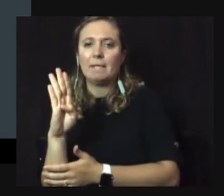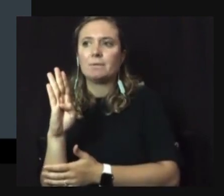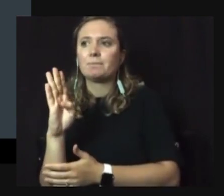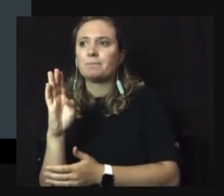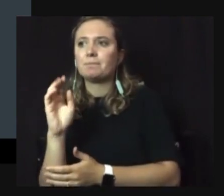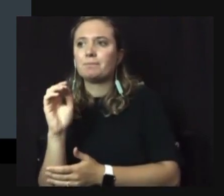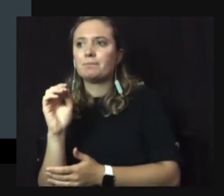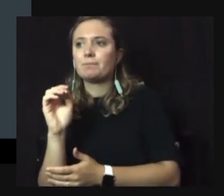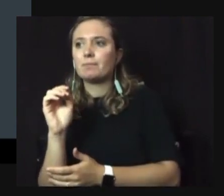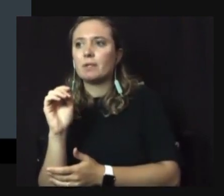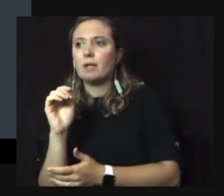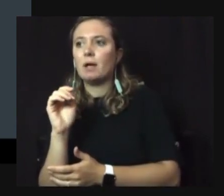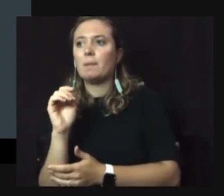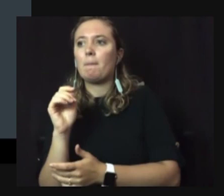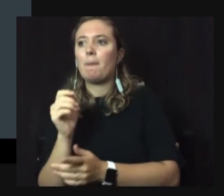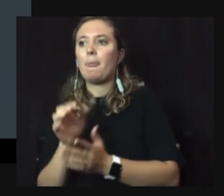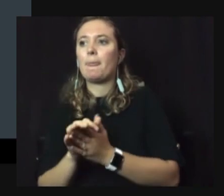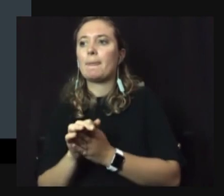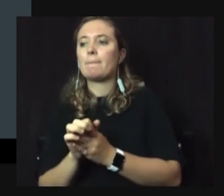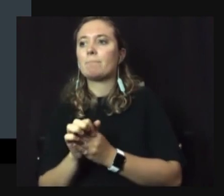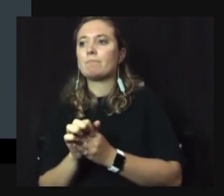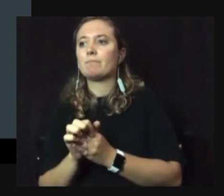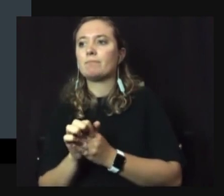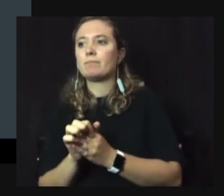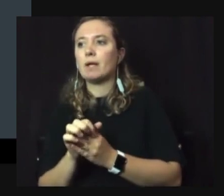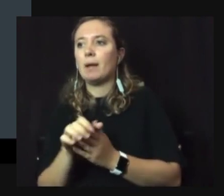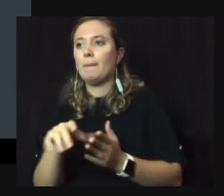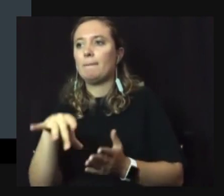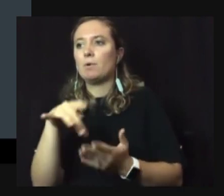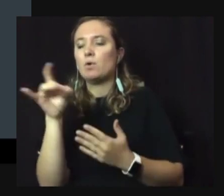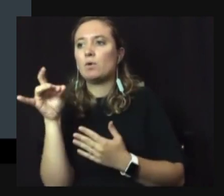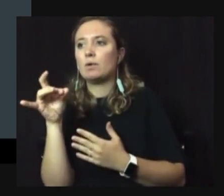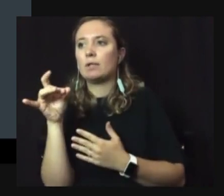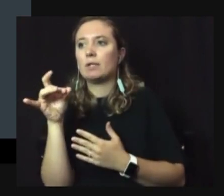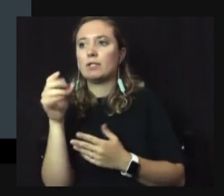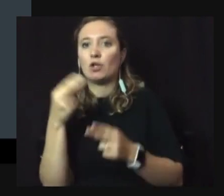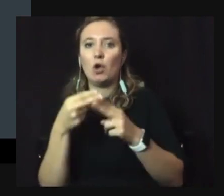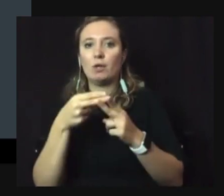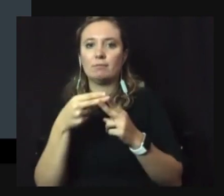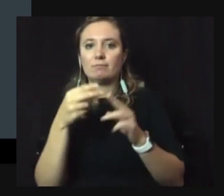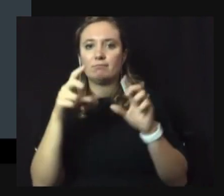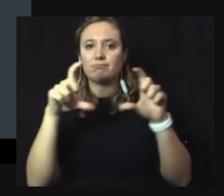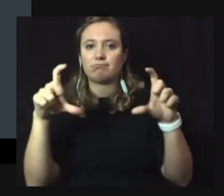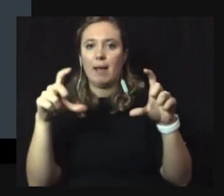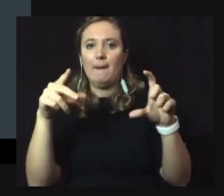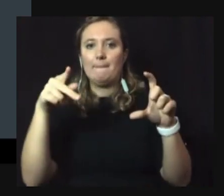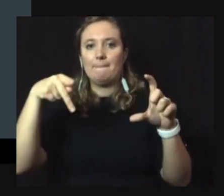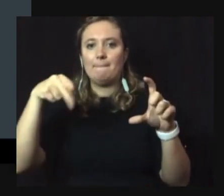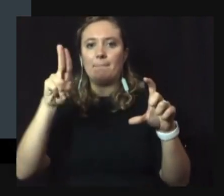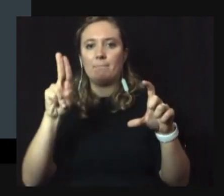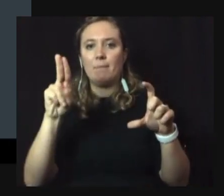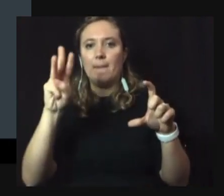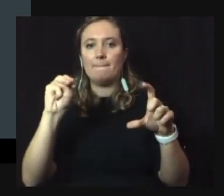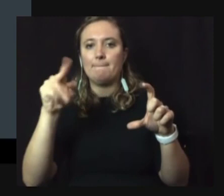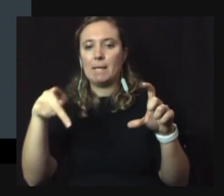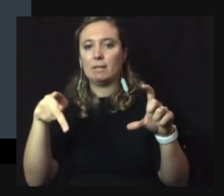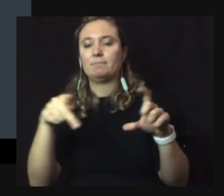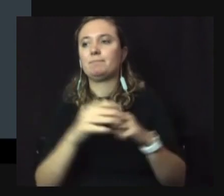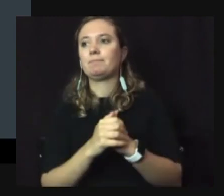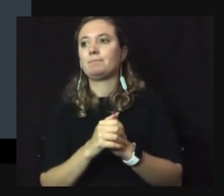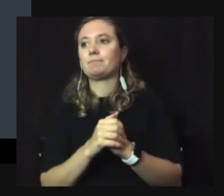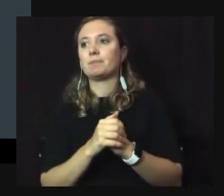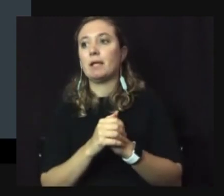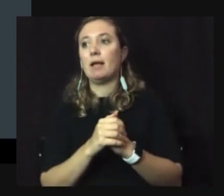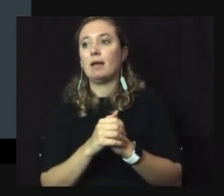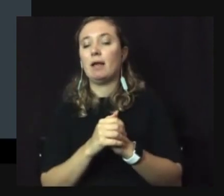Star. Amazing. So I pulled this card and it says pump. And what I literally do is throughout my entire day, I'm